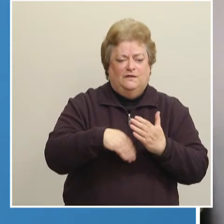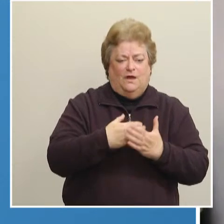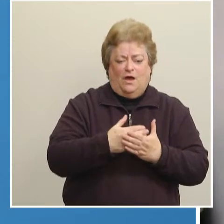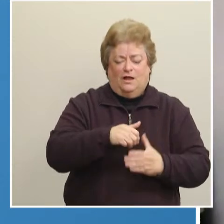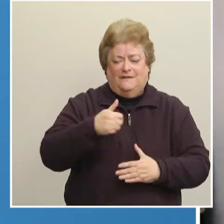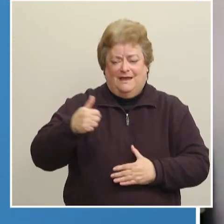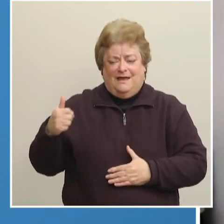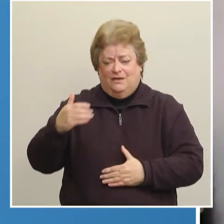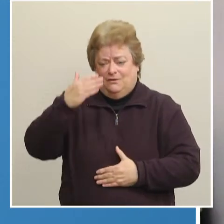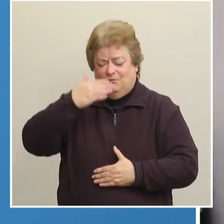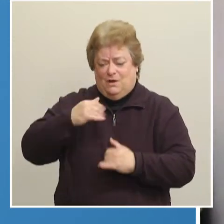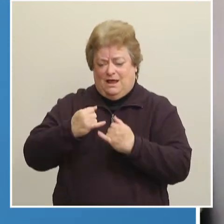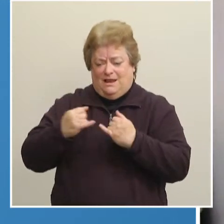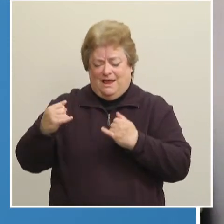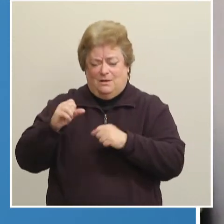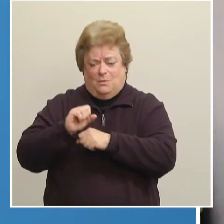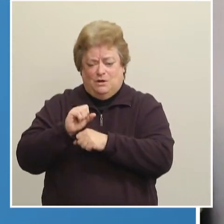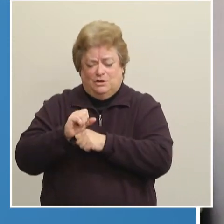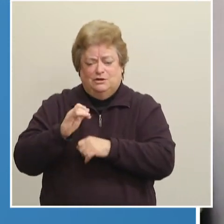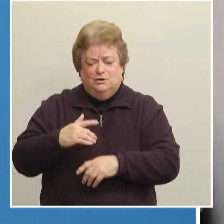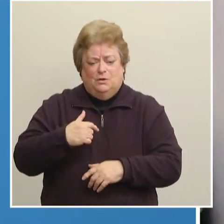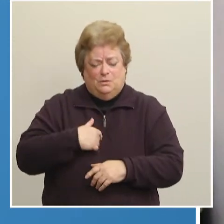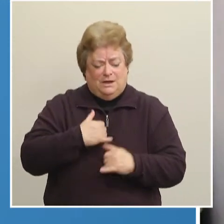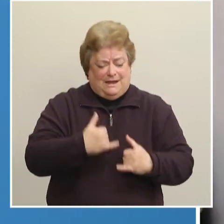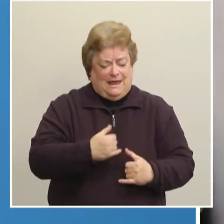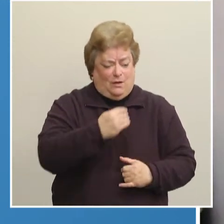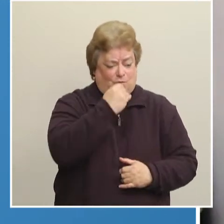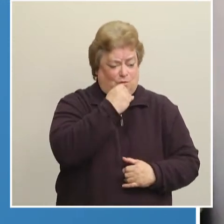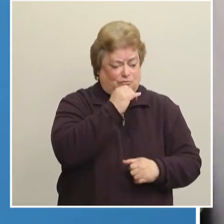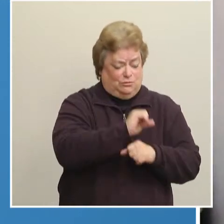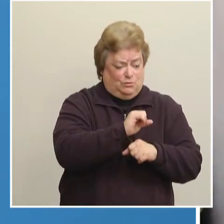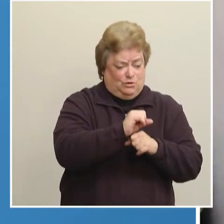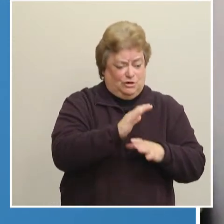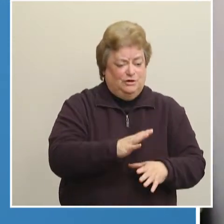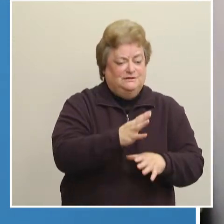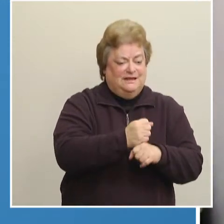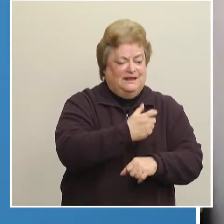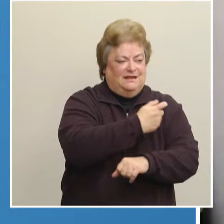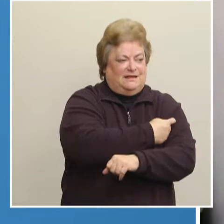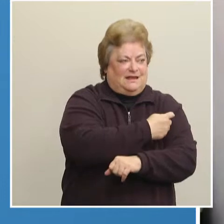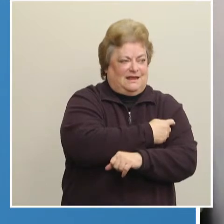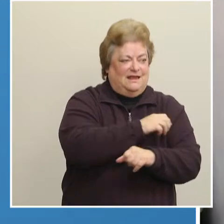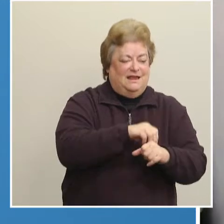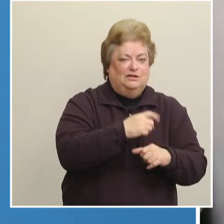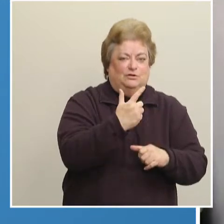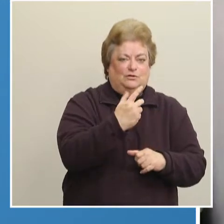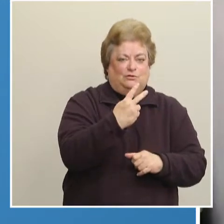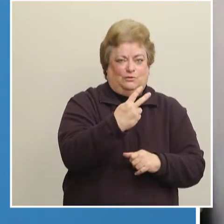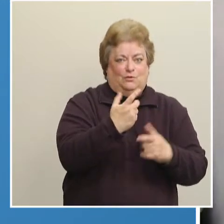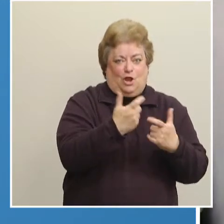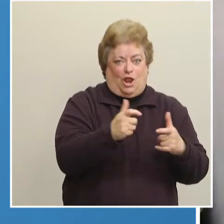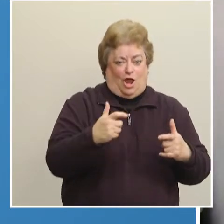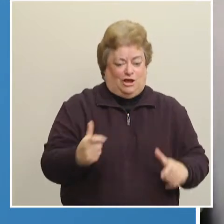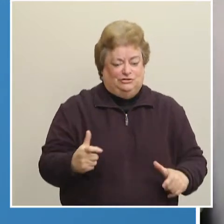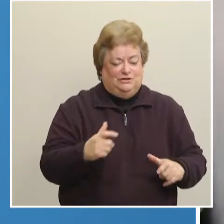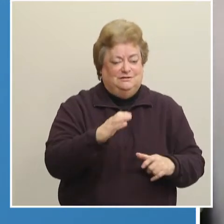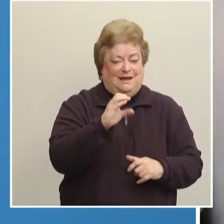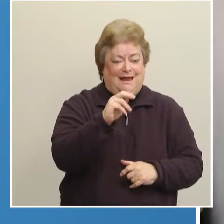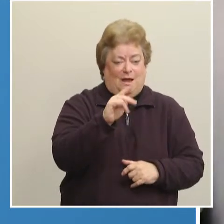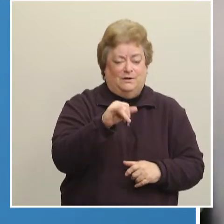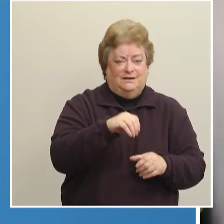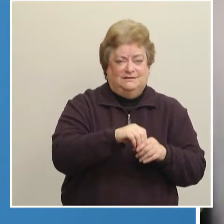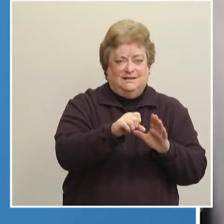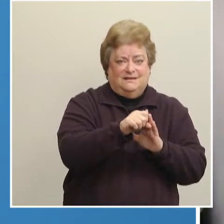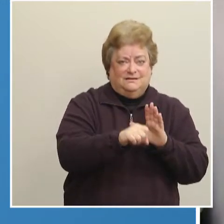so thankful to see the grocery industry workers being vaccinated, especially in our two largest counties in the state. We're